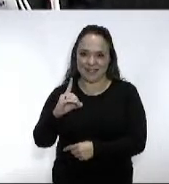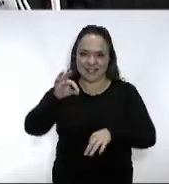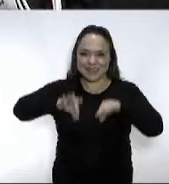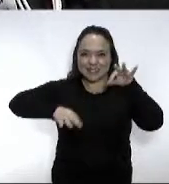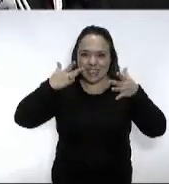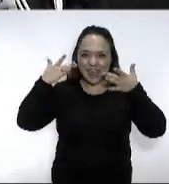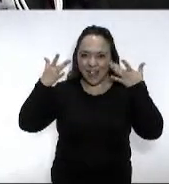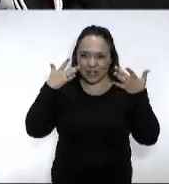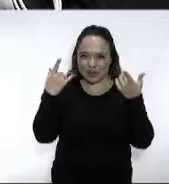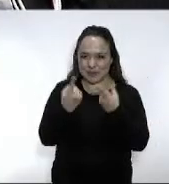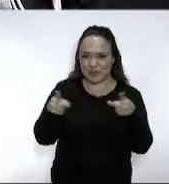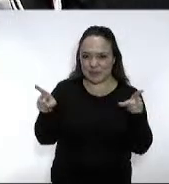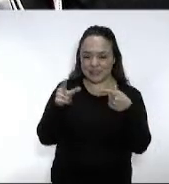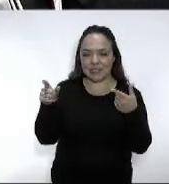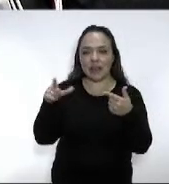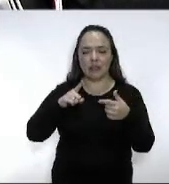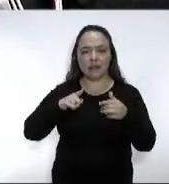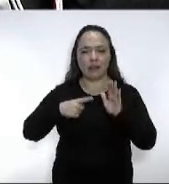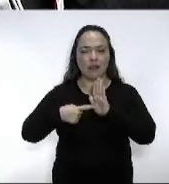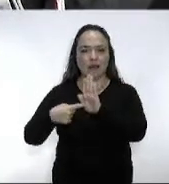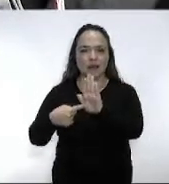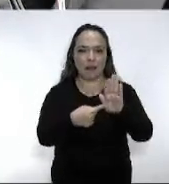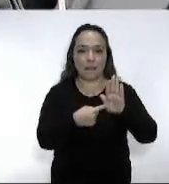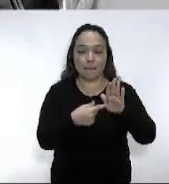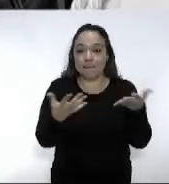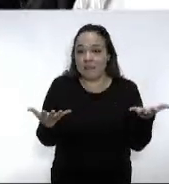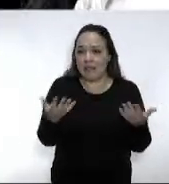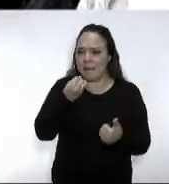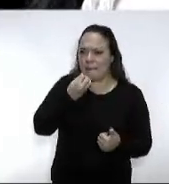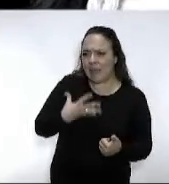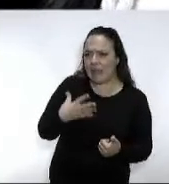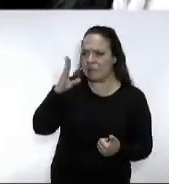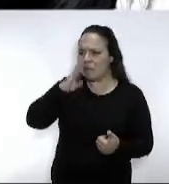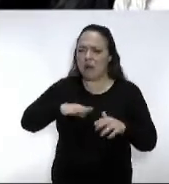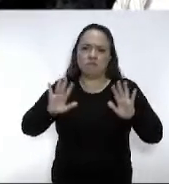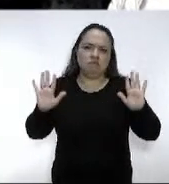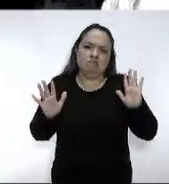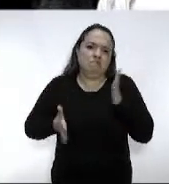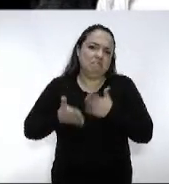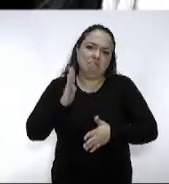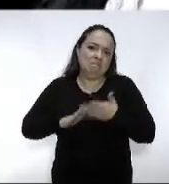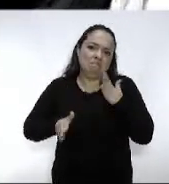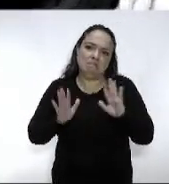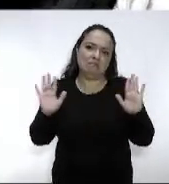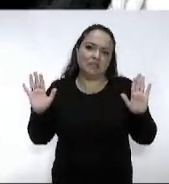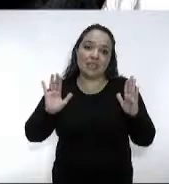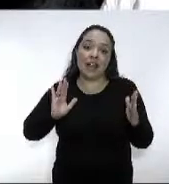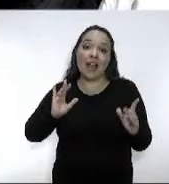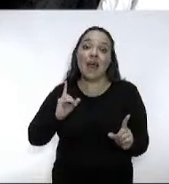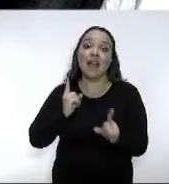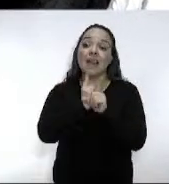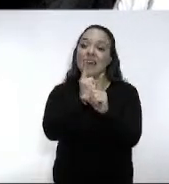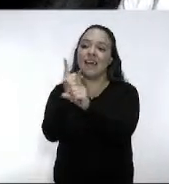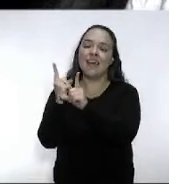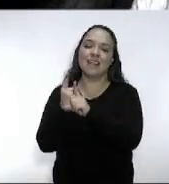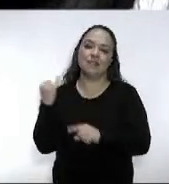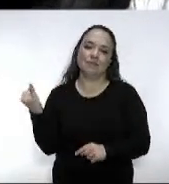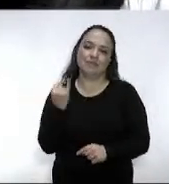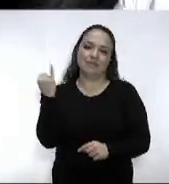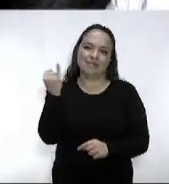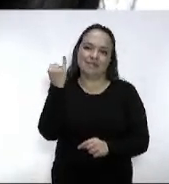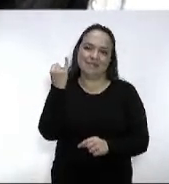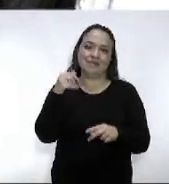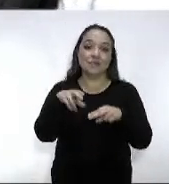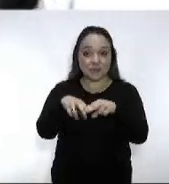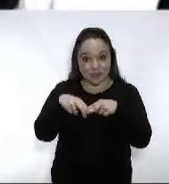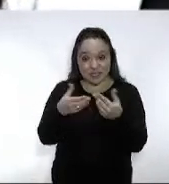today, my parents do not know exactly what I'm graduating on today. The American Academy is so hard to explain that we had